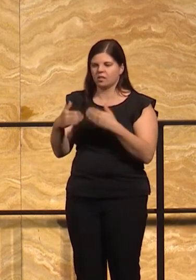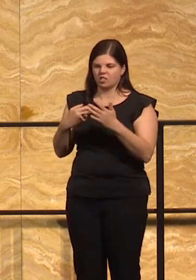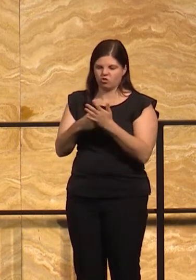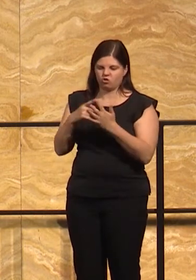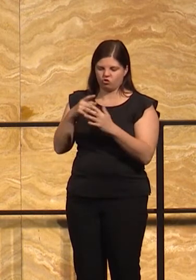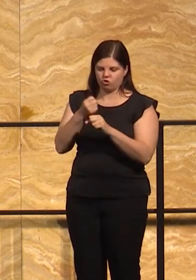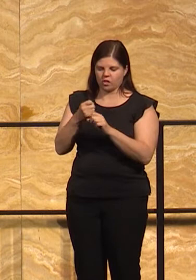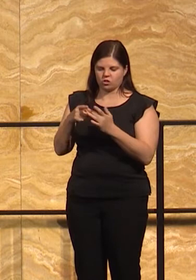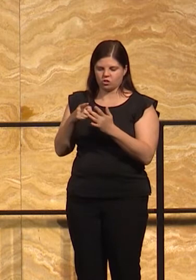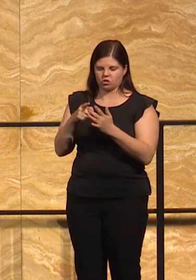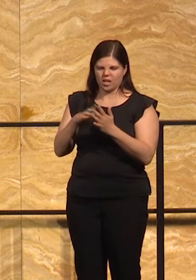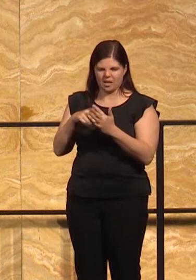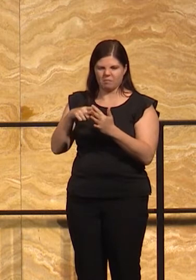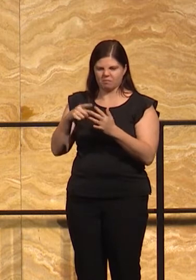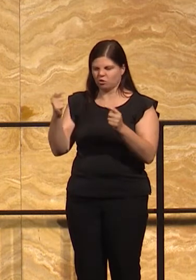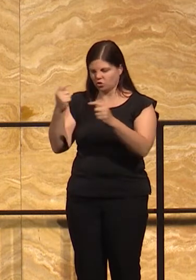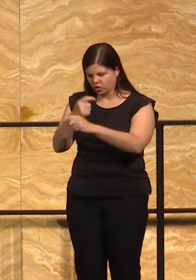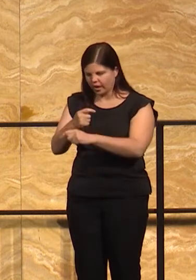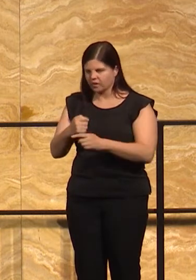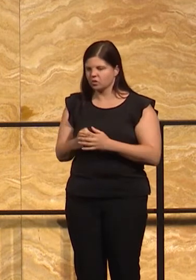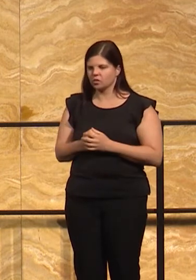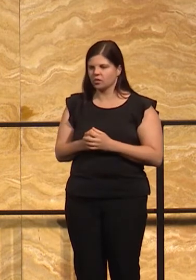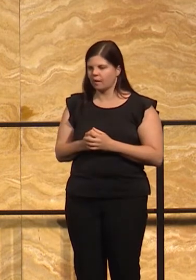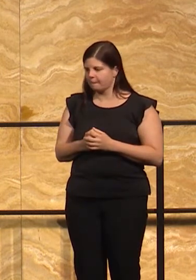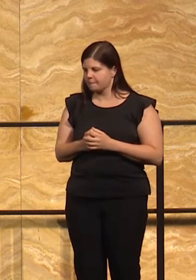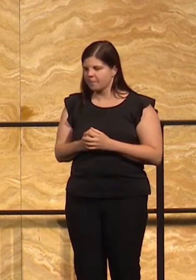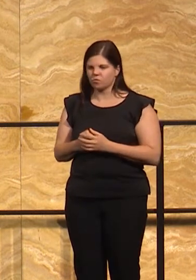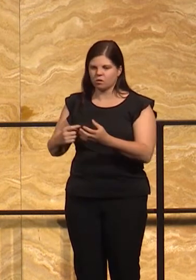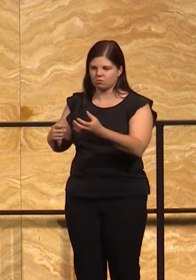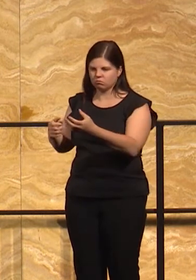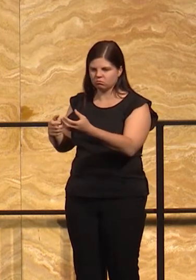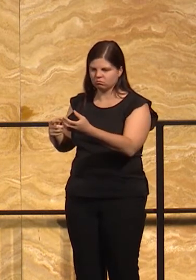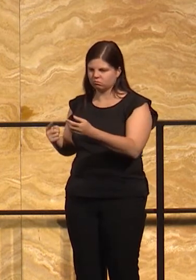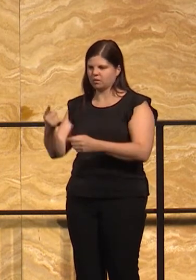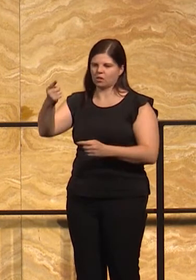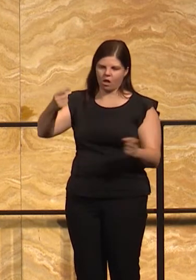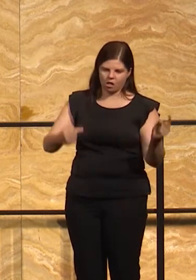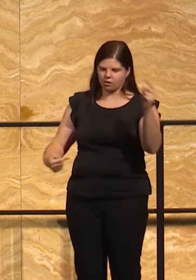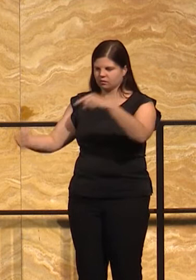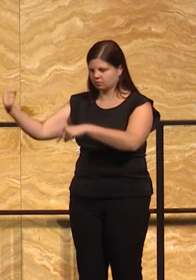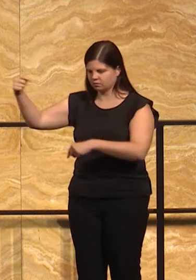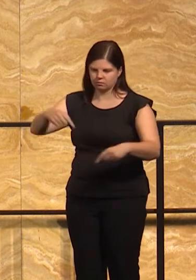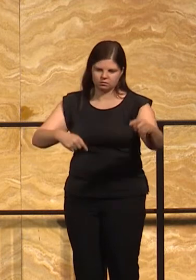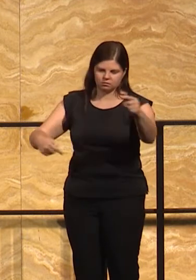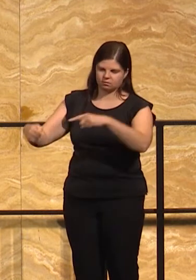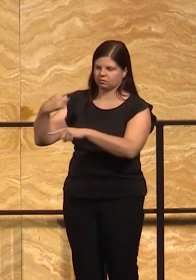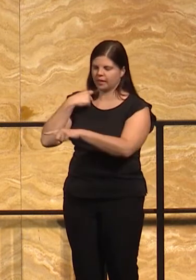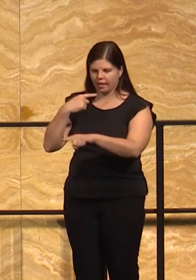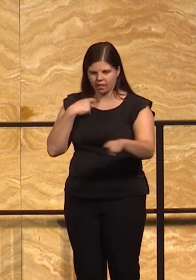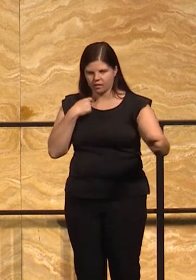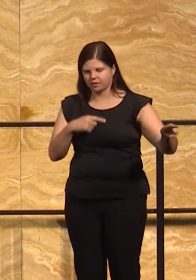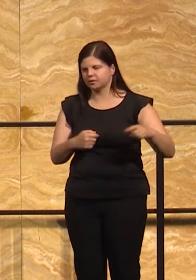change. And then missiles fired on Gaddafi convoy, killed Gaddafi.